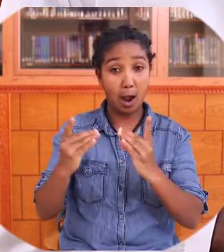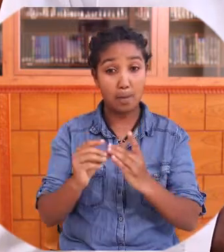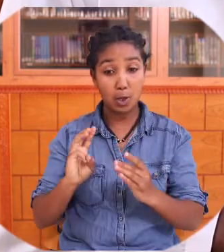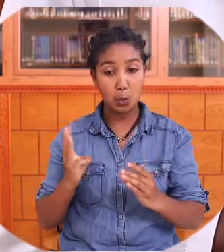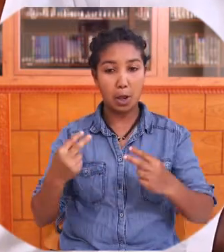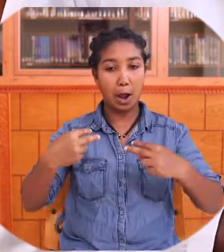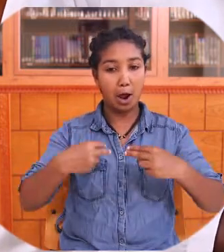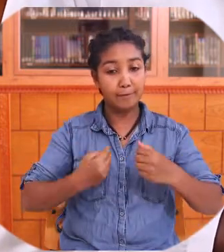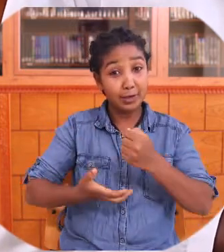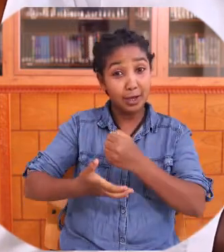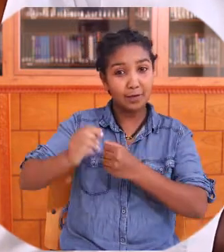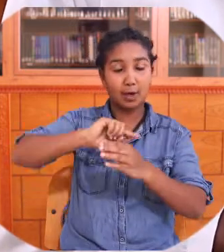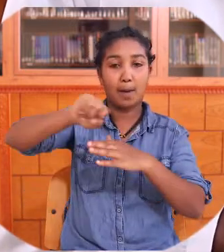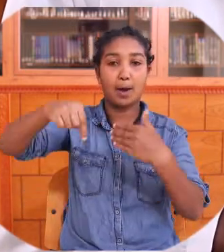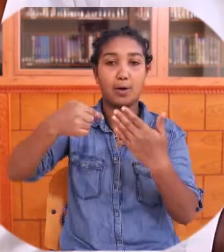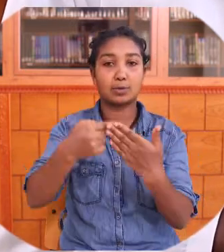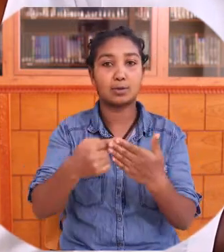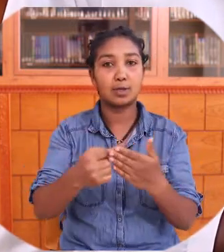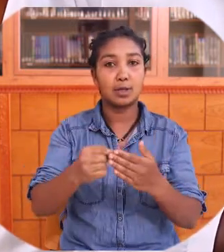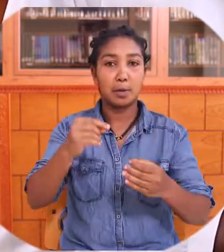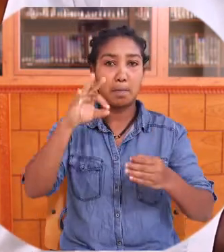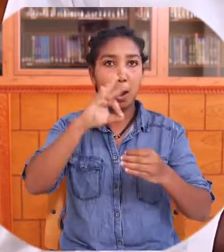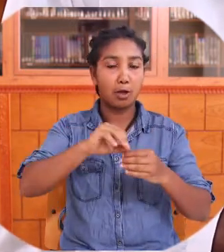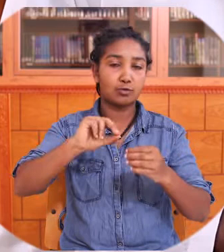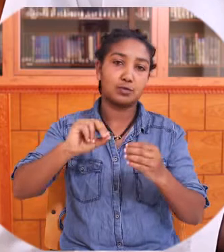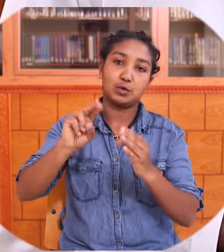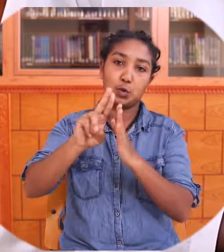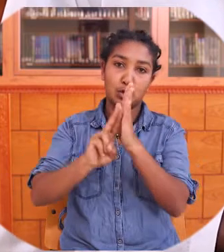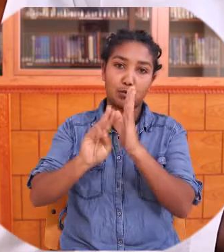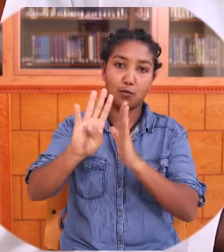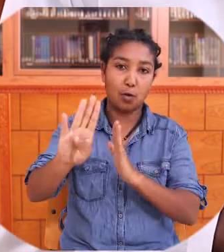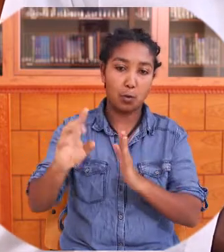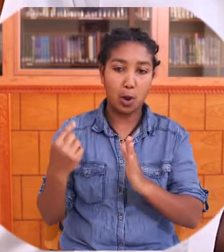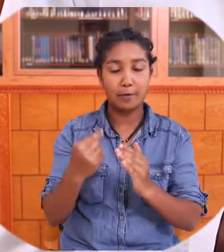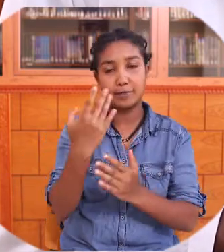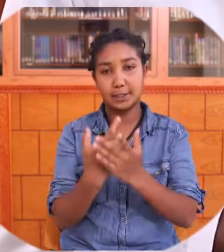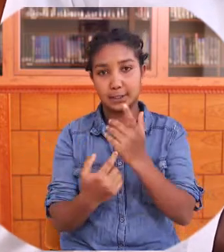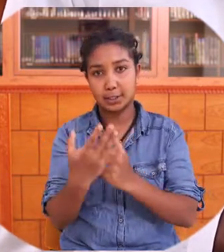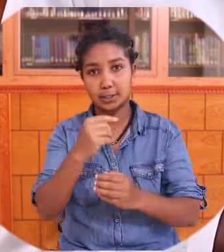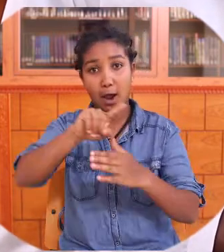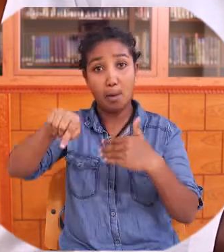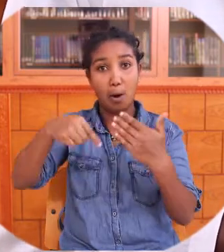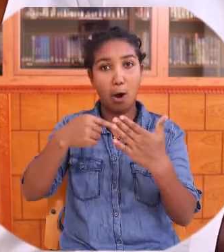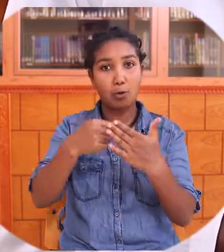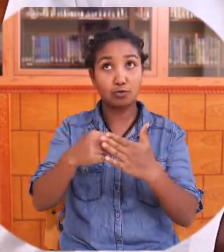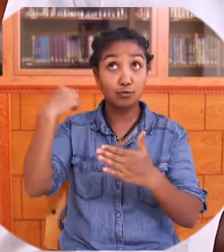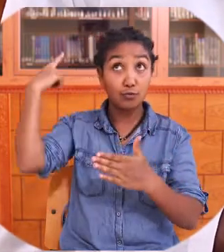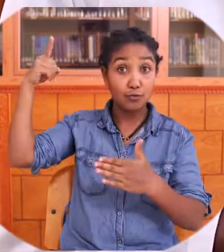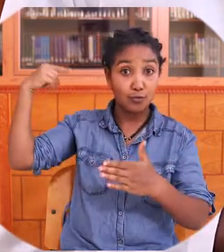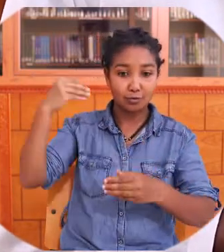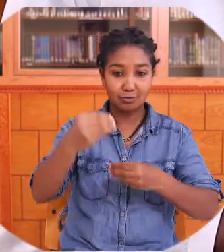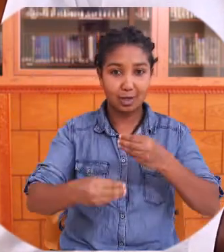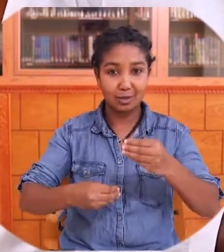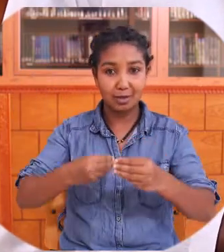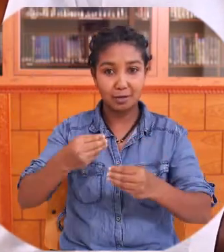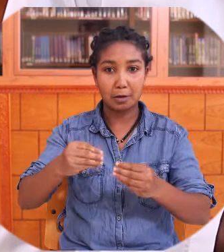we have covered about plants, unit 4. We have discussed about photosynthesis